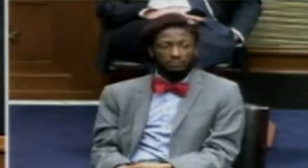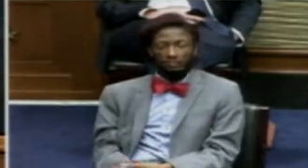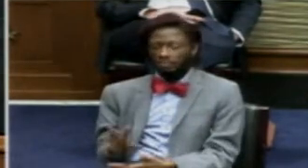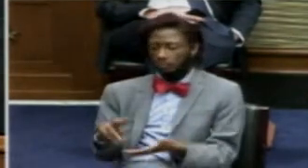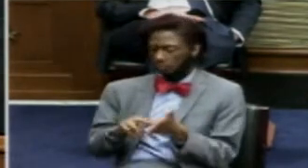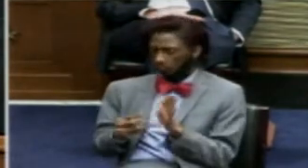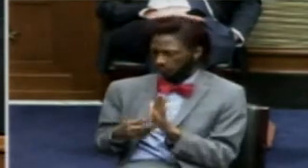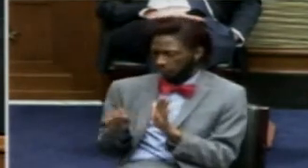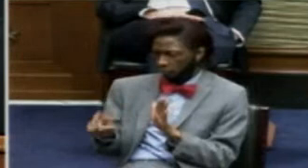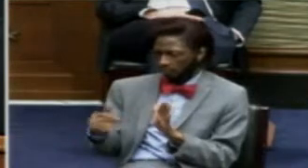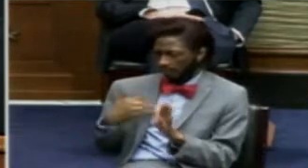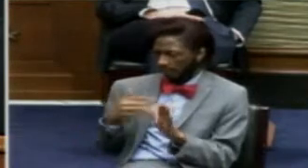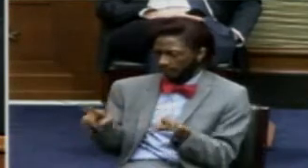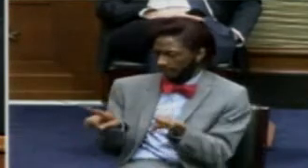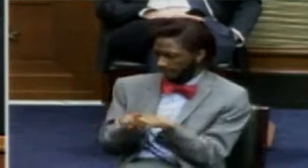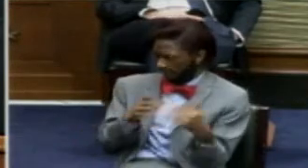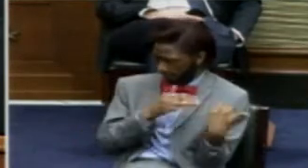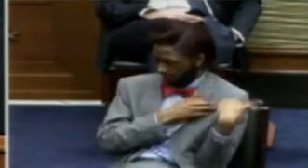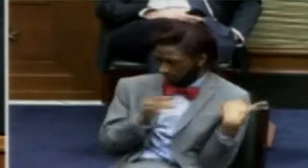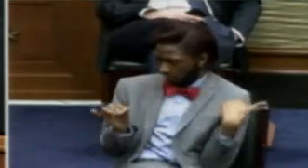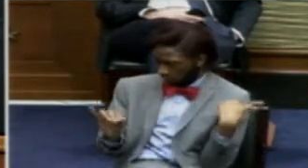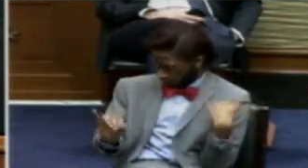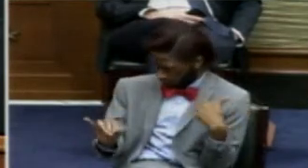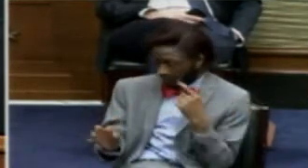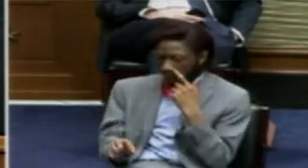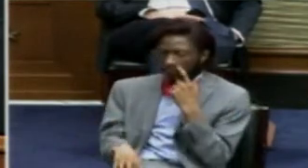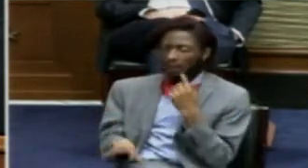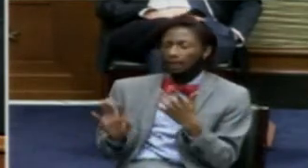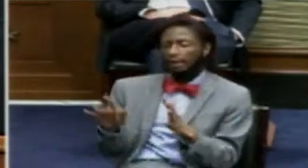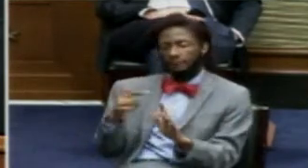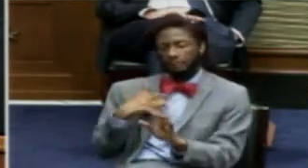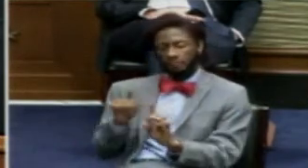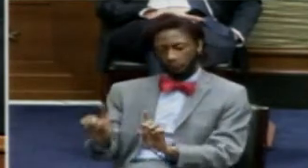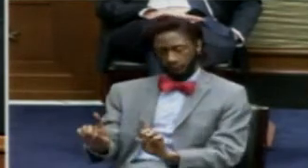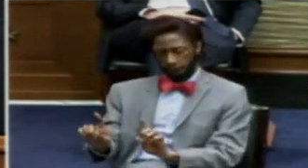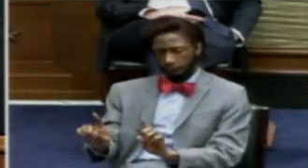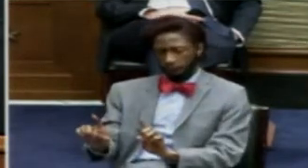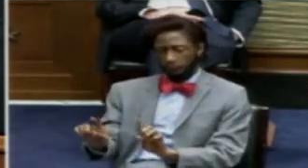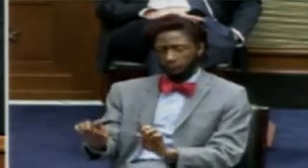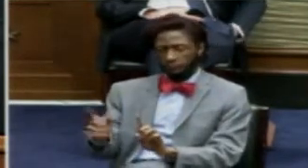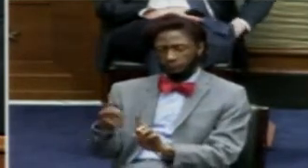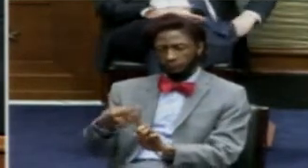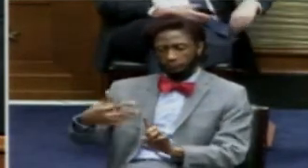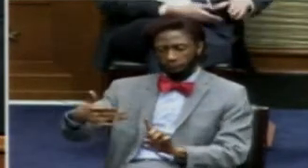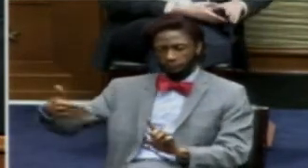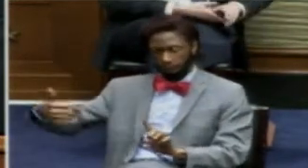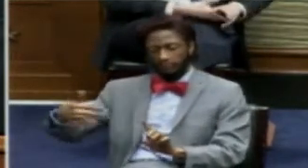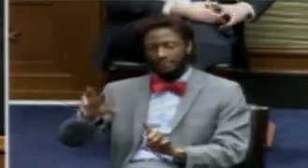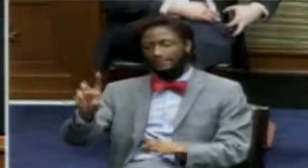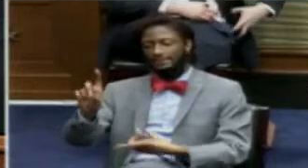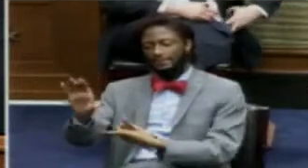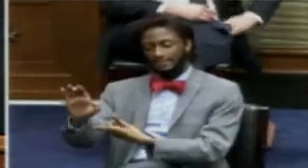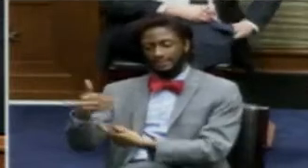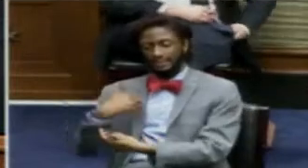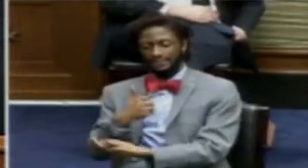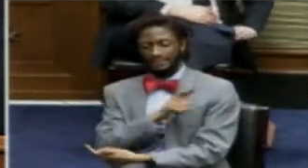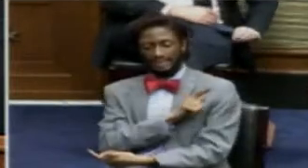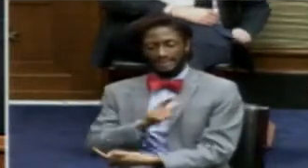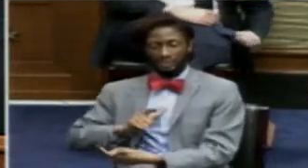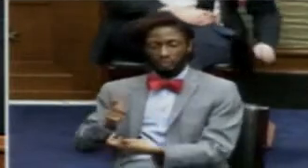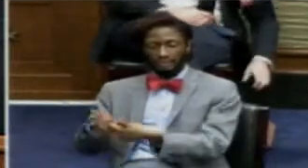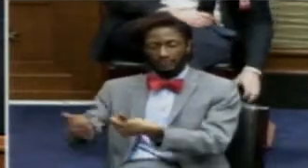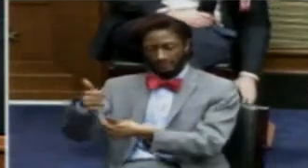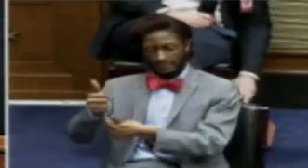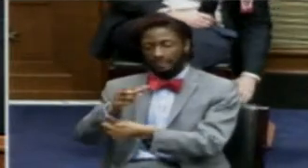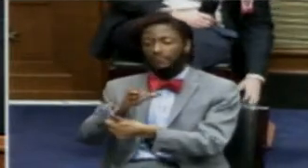the same obligations as well, correct? With respect, let me further elaborate. D.C. has a legislative, executive, and